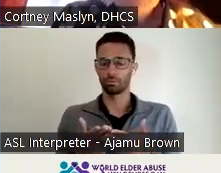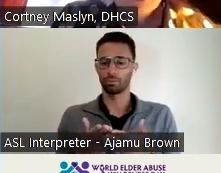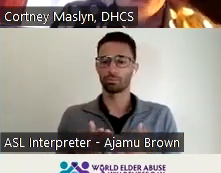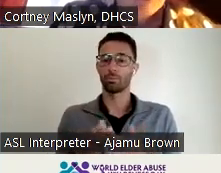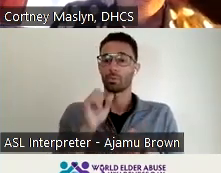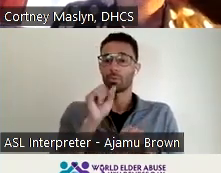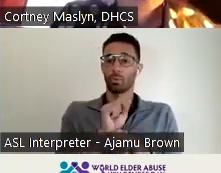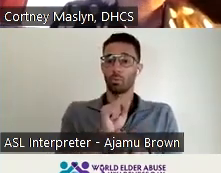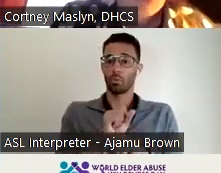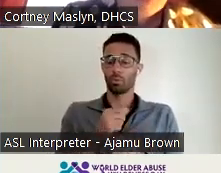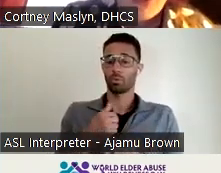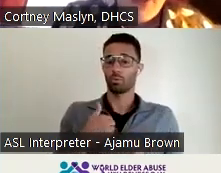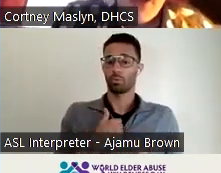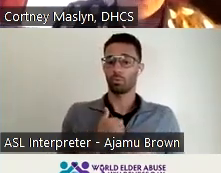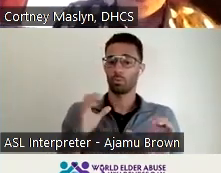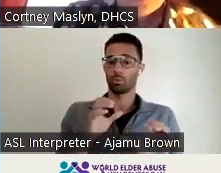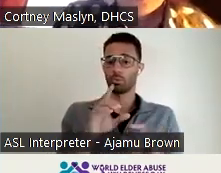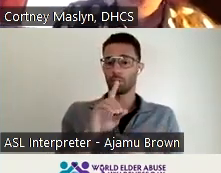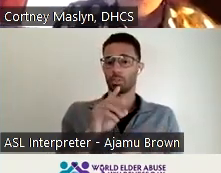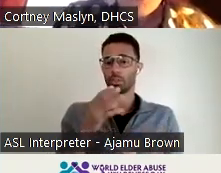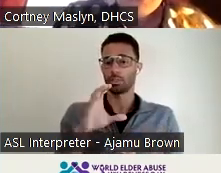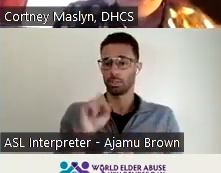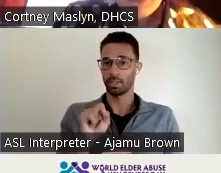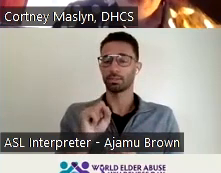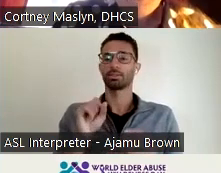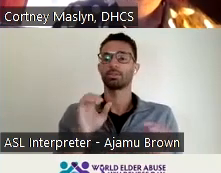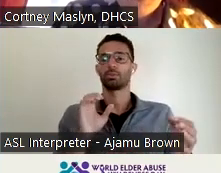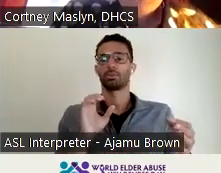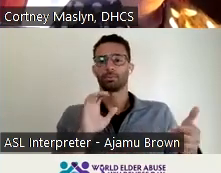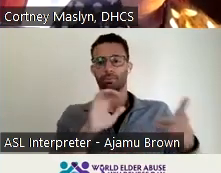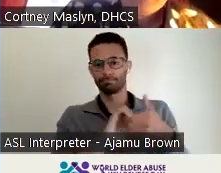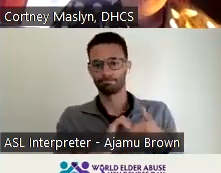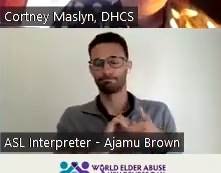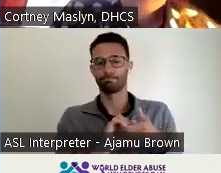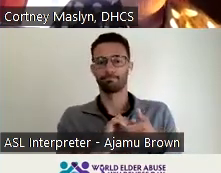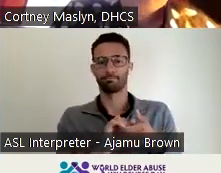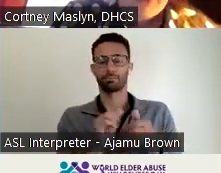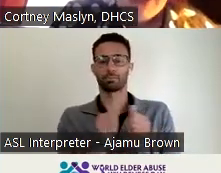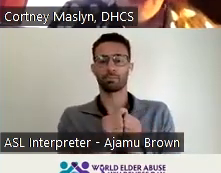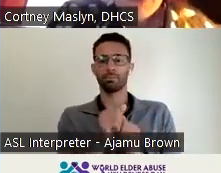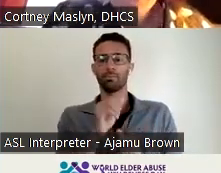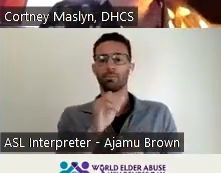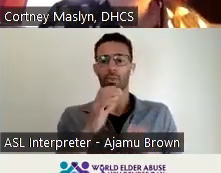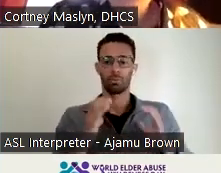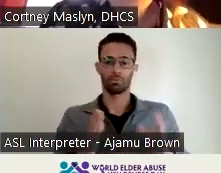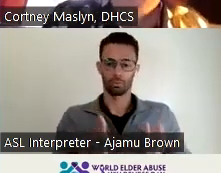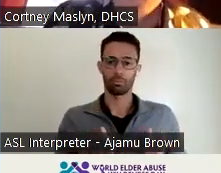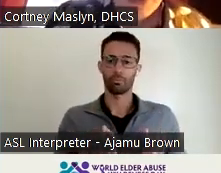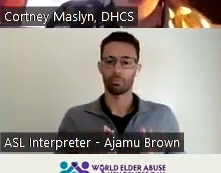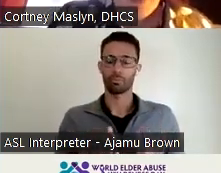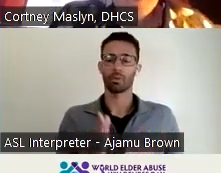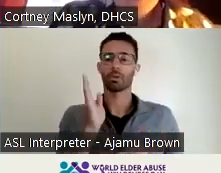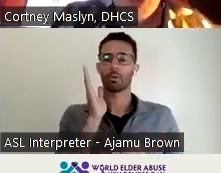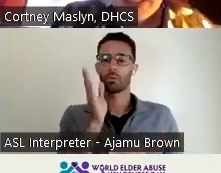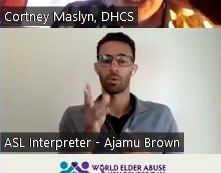DHCS to really engage with the consumers. So we're going to be really partnering with a partner